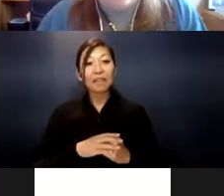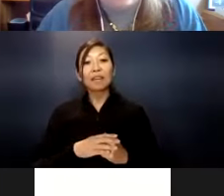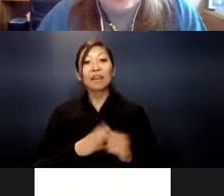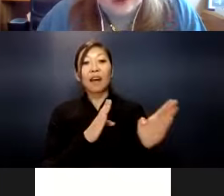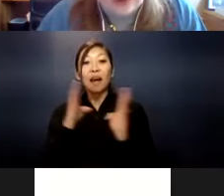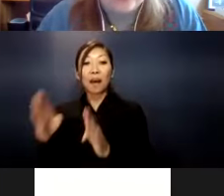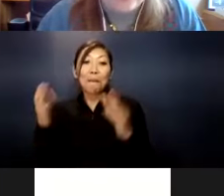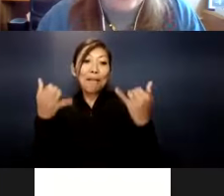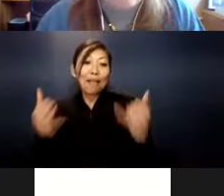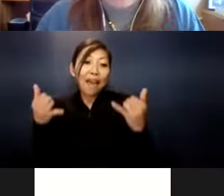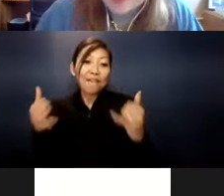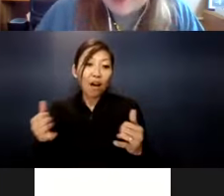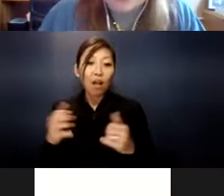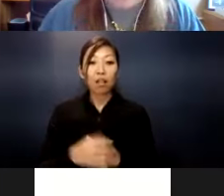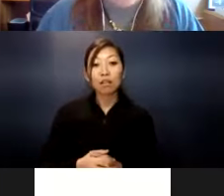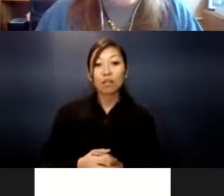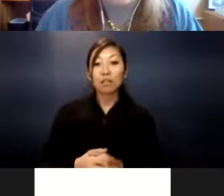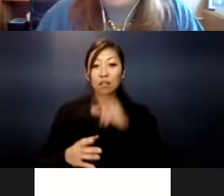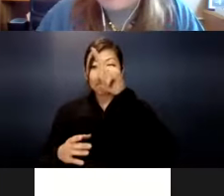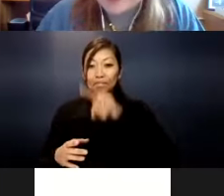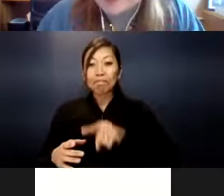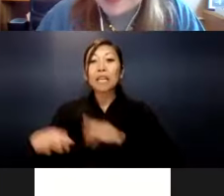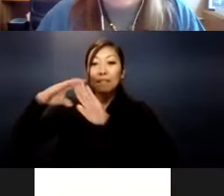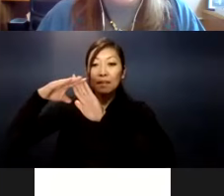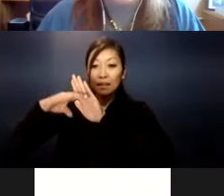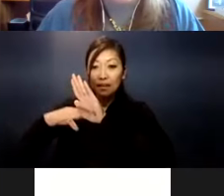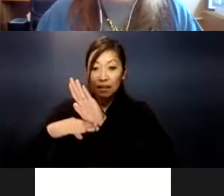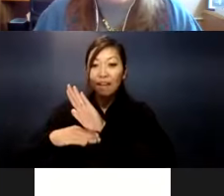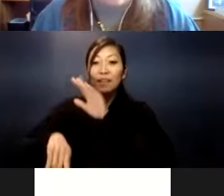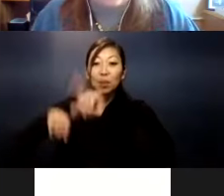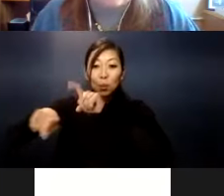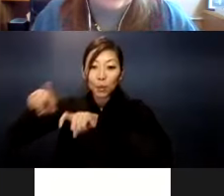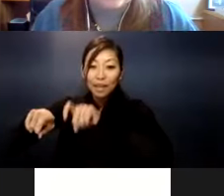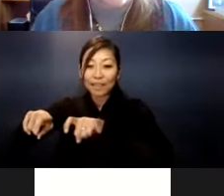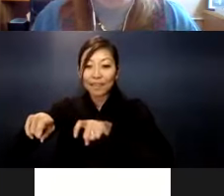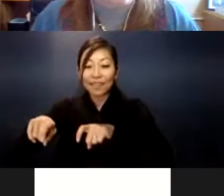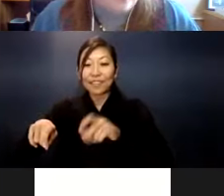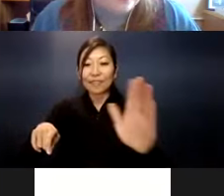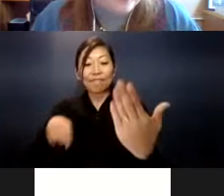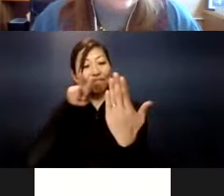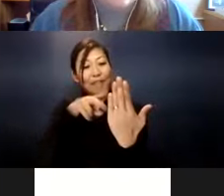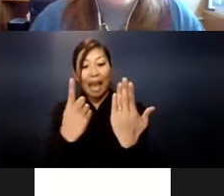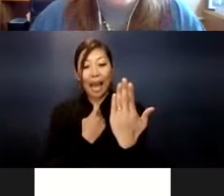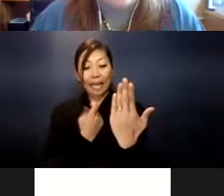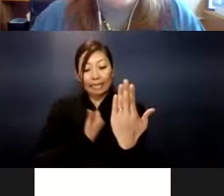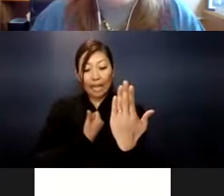inventory that you can use, that anybody can use of any age to determine whether their relationship is